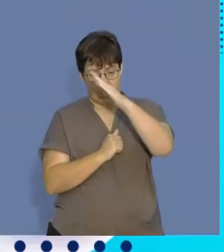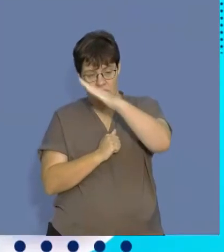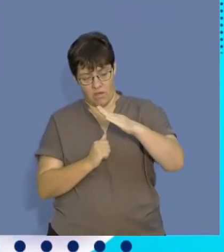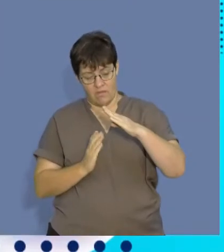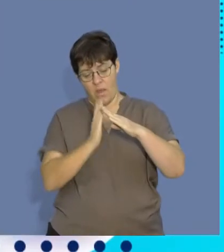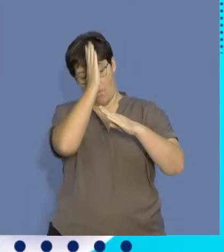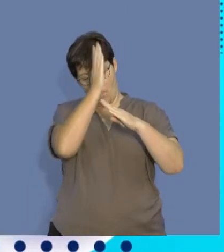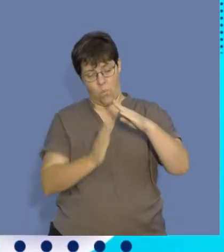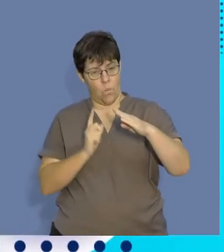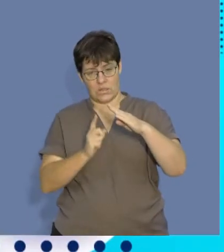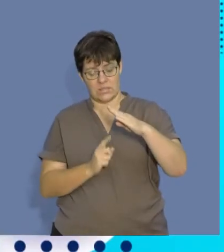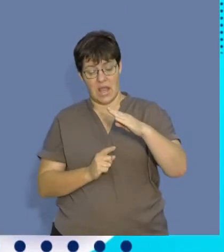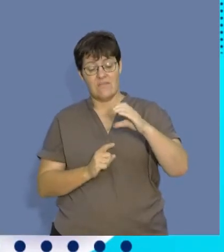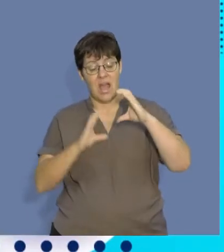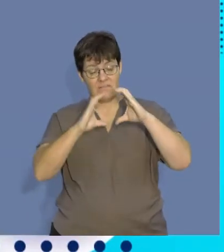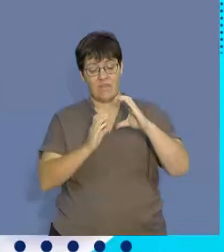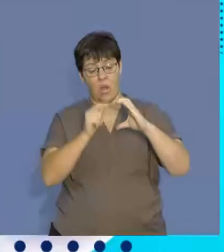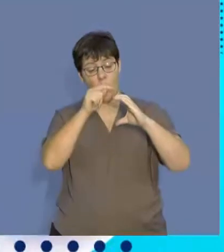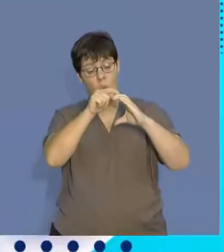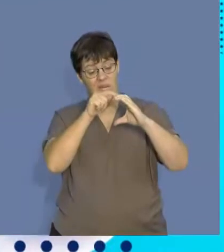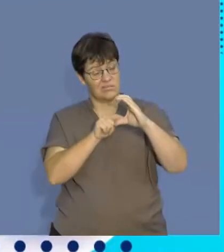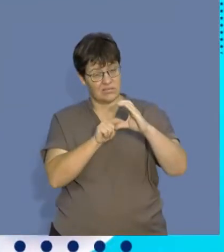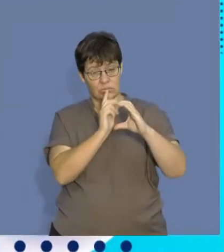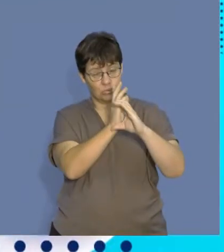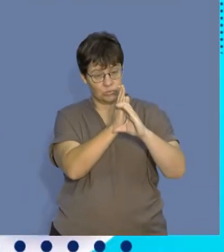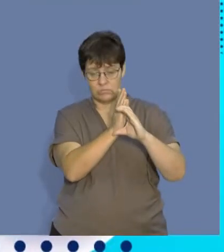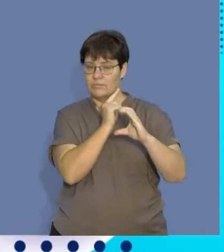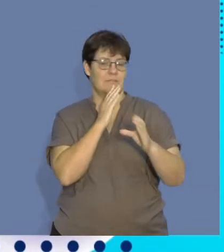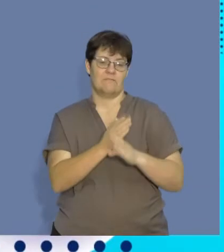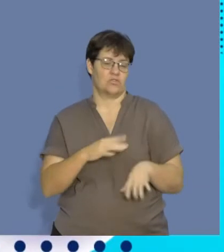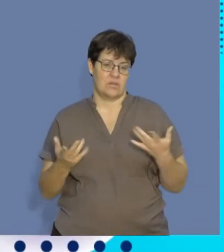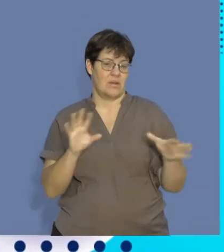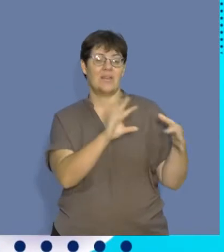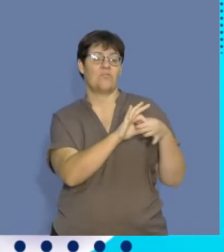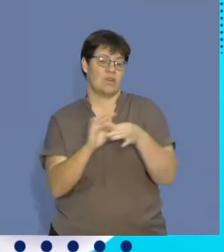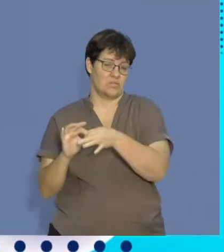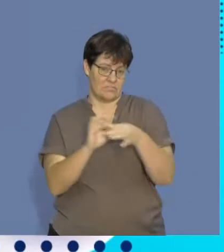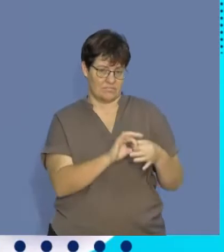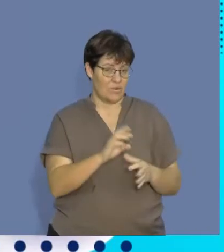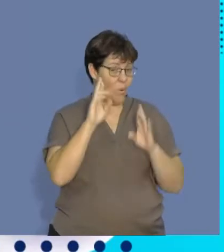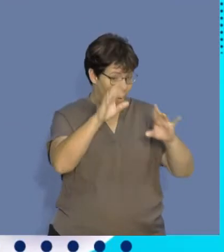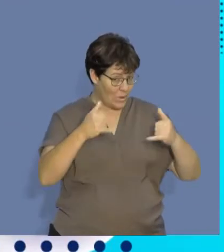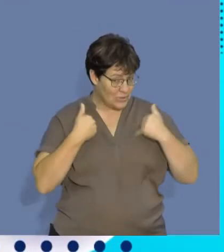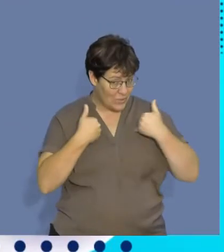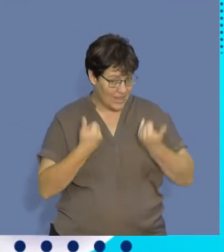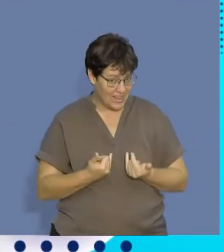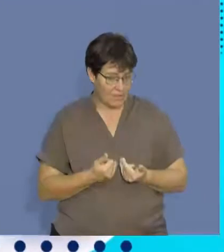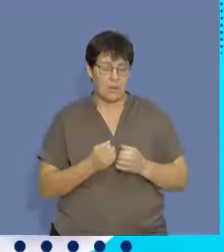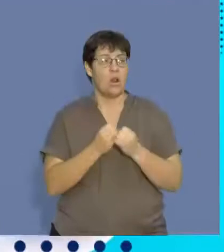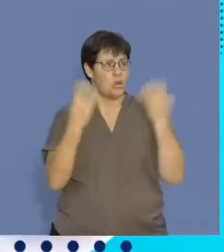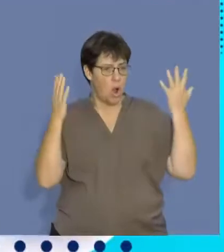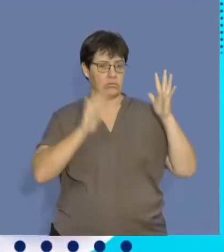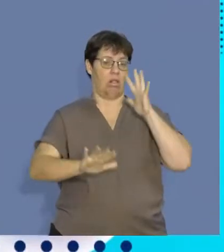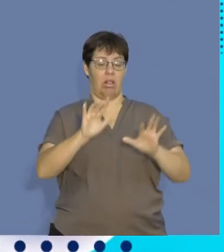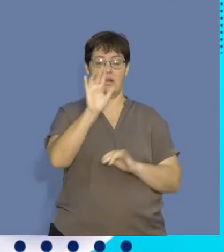right. And then if it intersects it at 2 points, then it is no longer a function. Guys, I hope you're having so much fun. I know